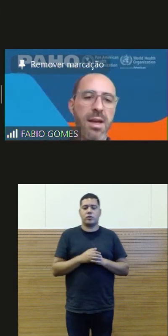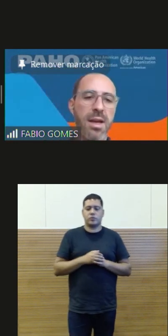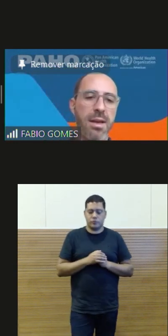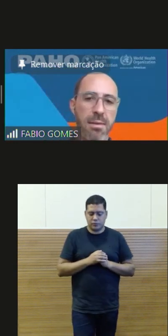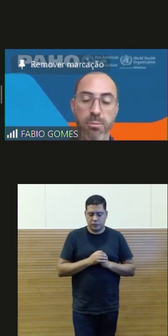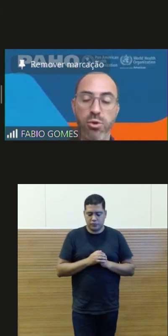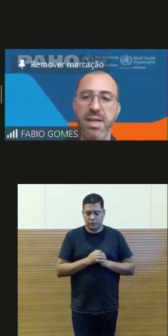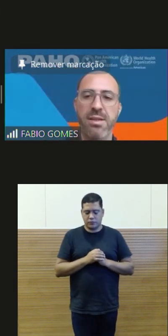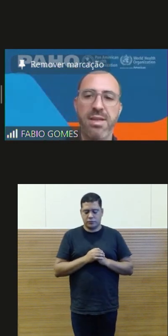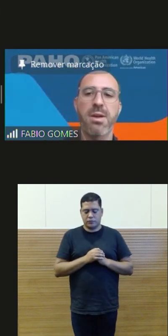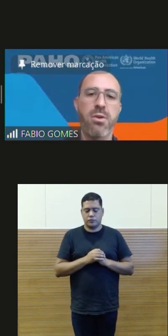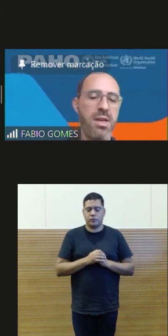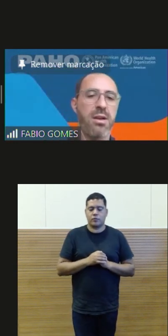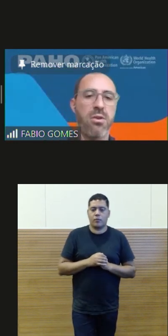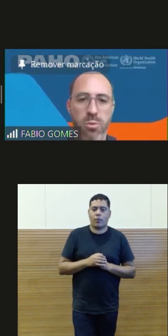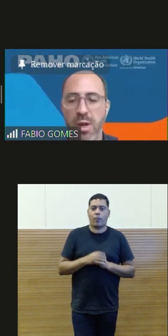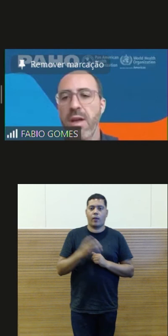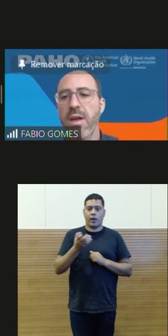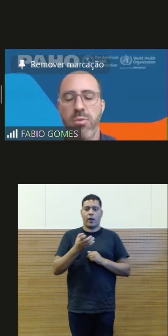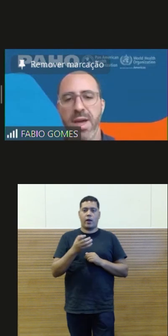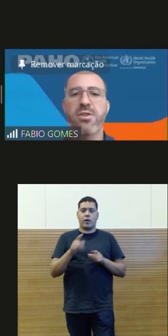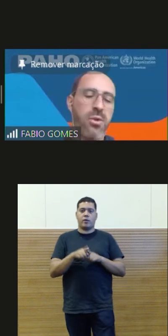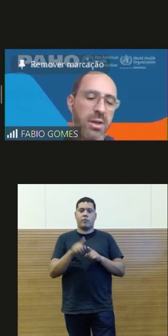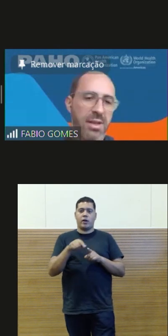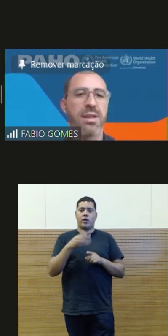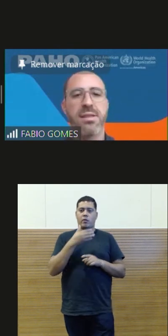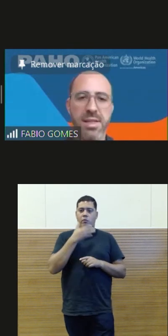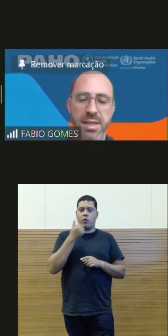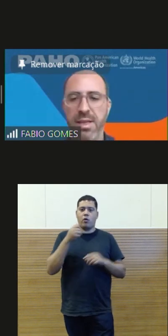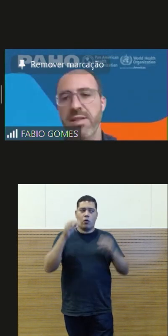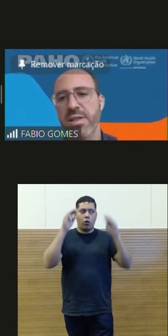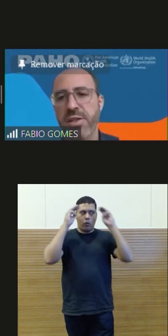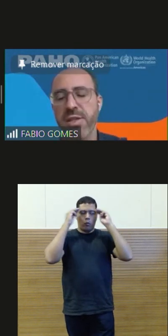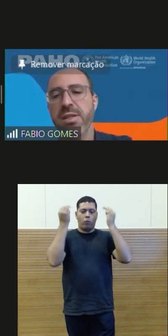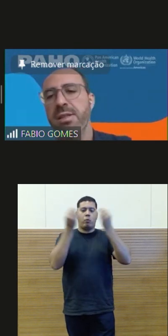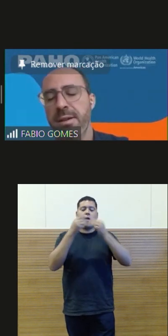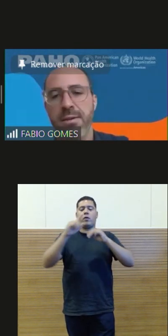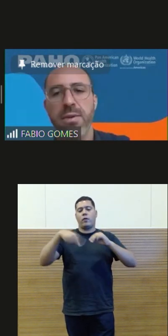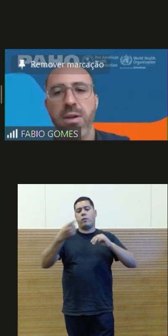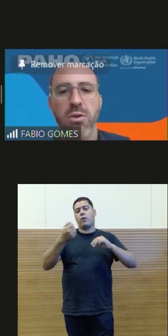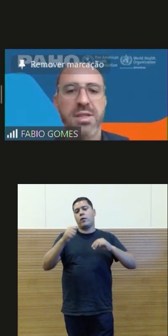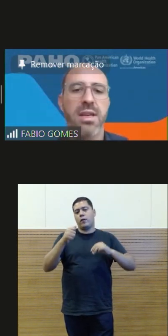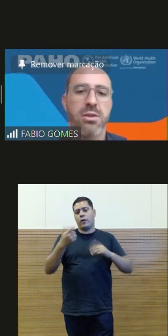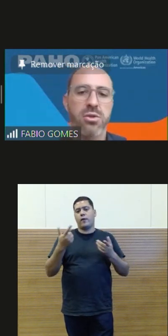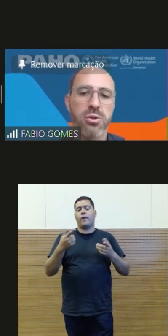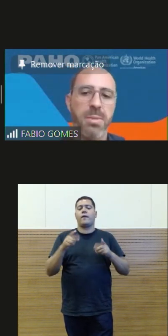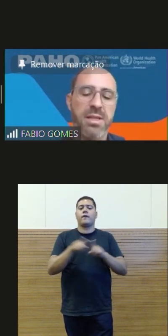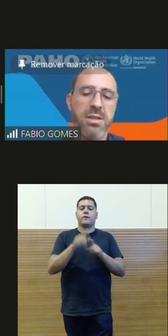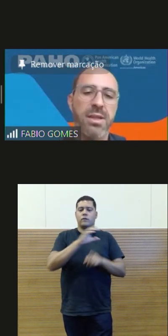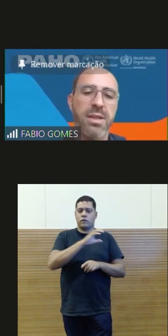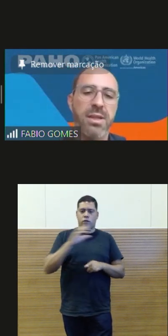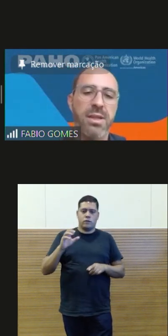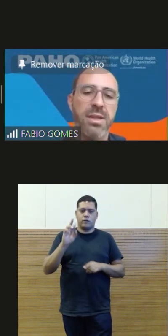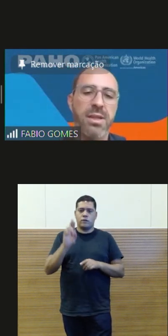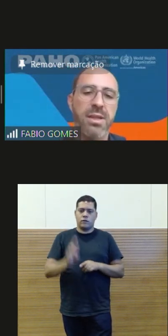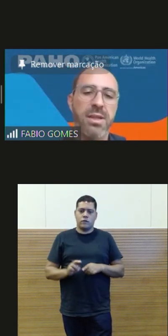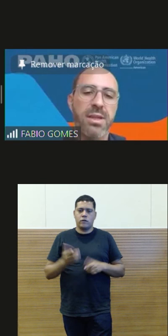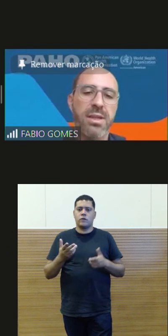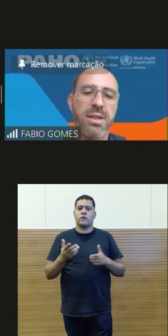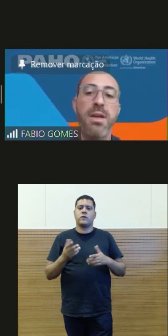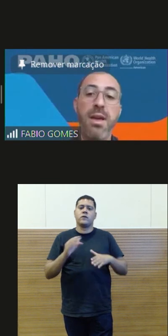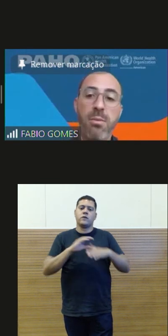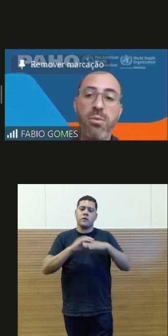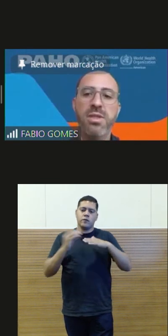And these new regulations, like I've mentioned, have been seeking this improvement, like Mexico, Argentina,